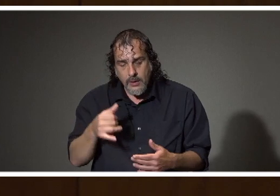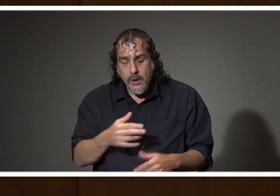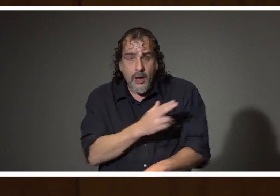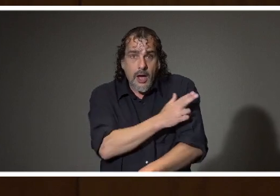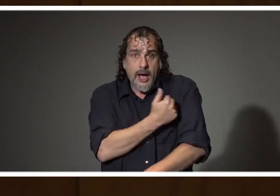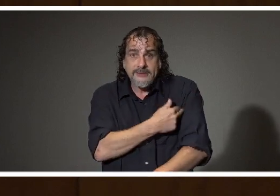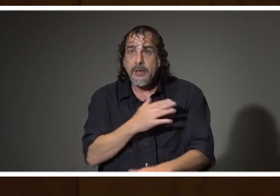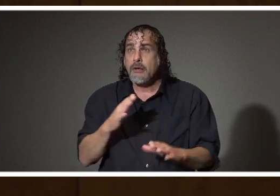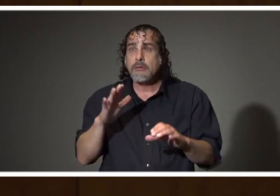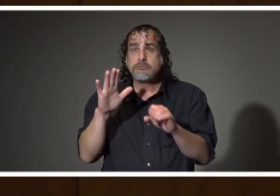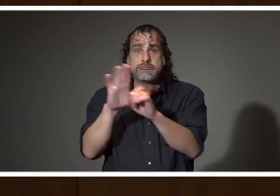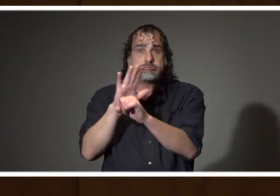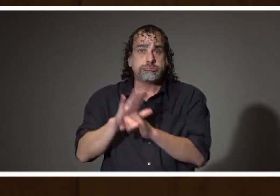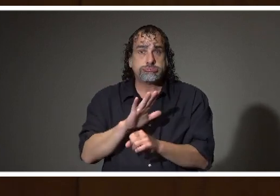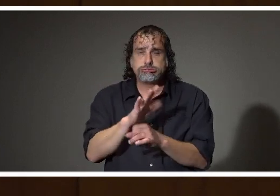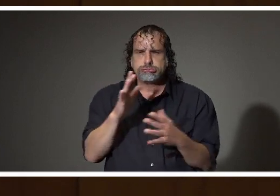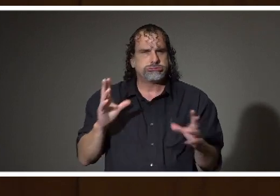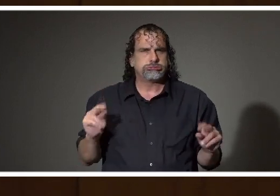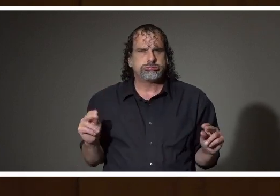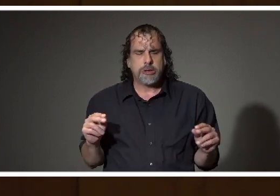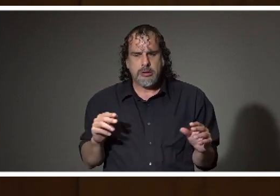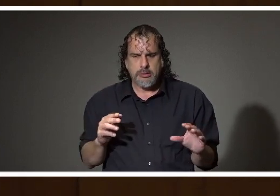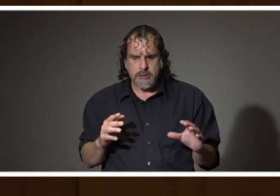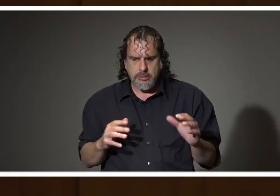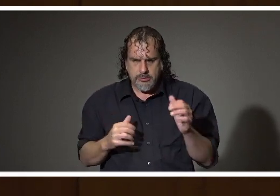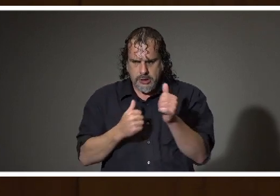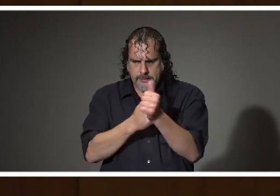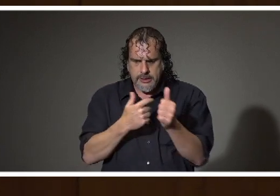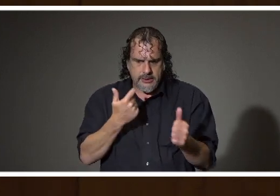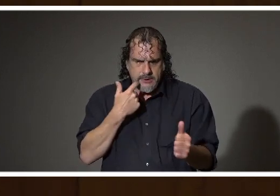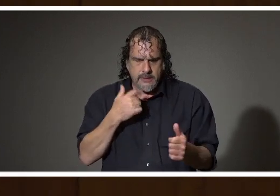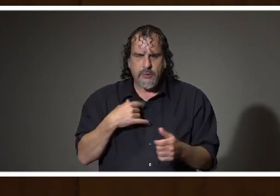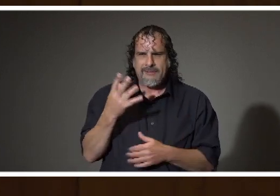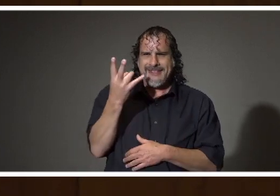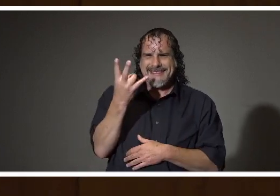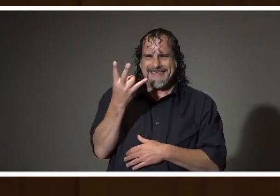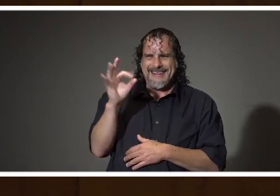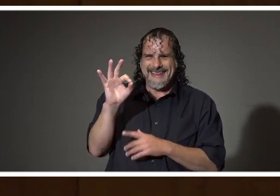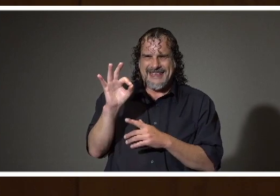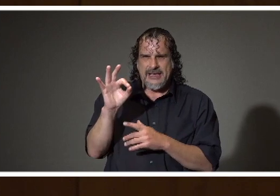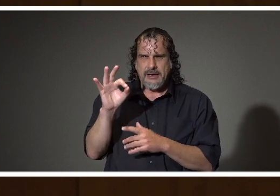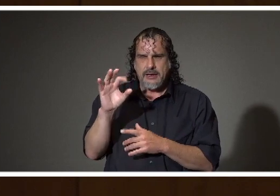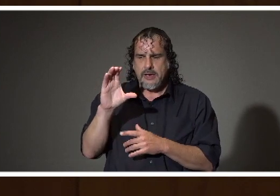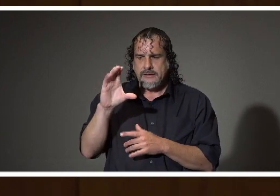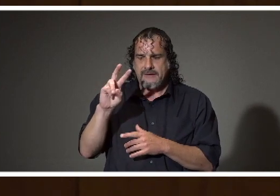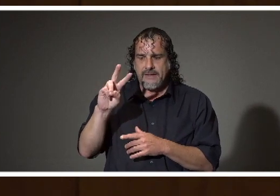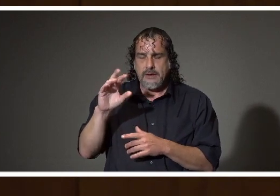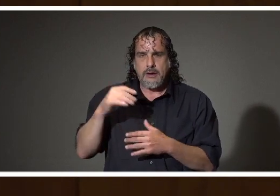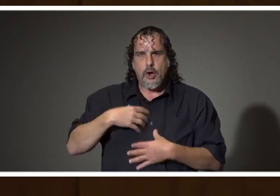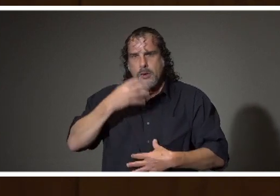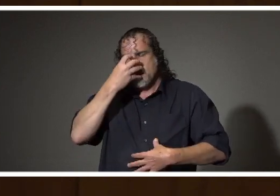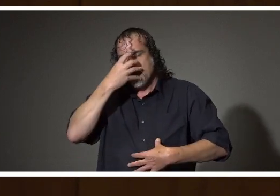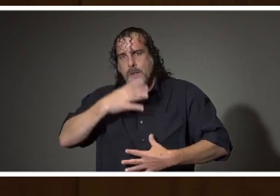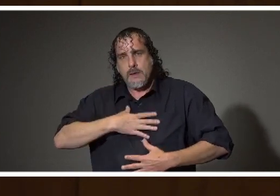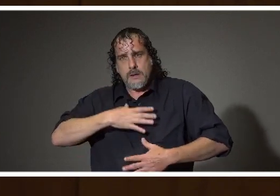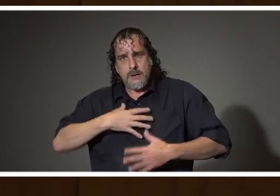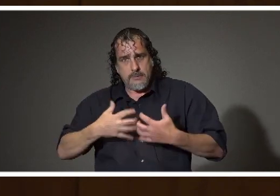capacity, yesterday, updates report we have 79 COVID patients on mechanical ventilation